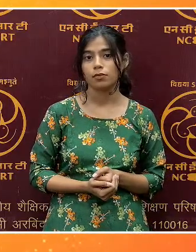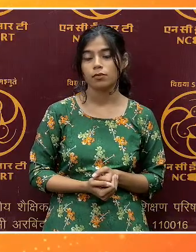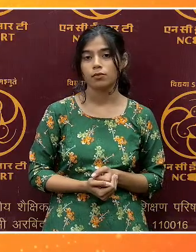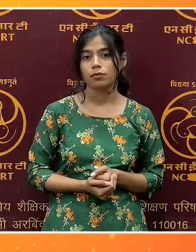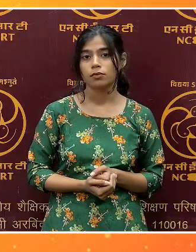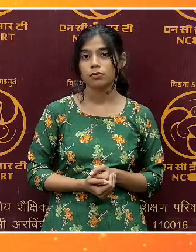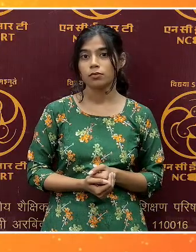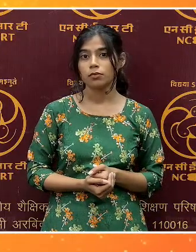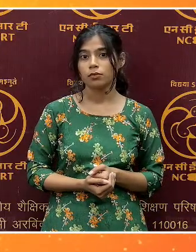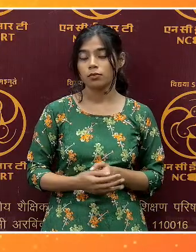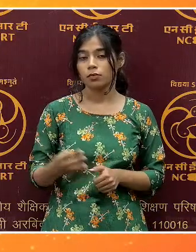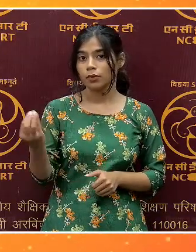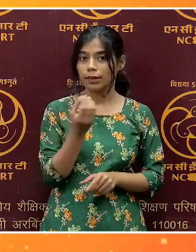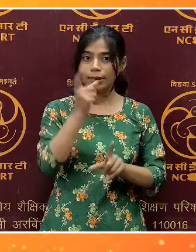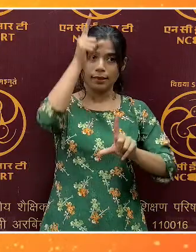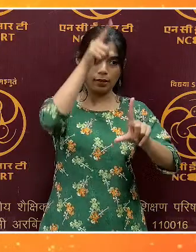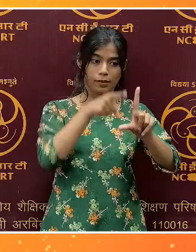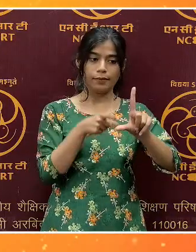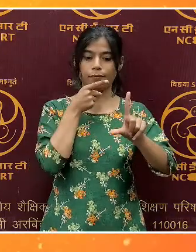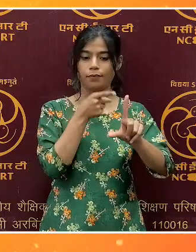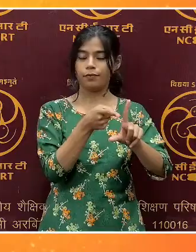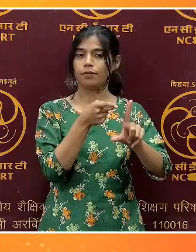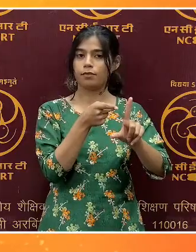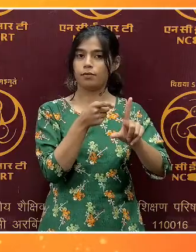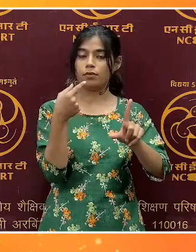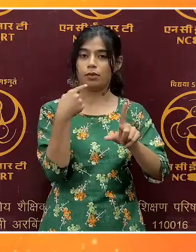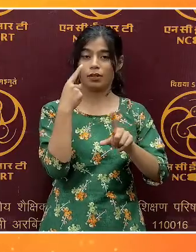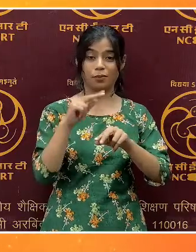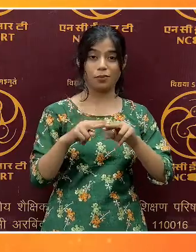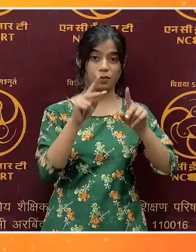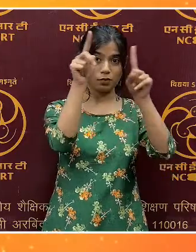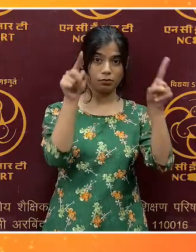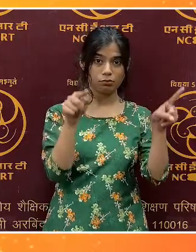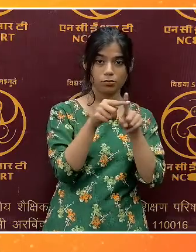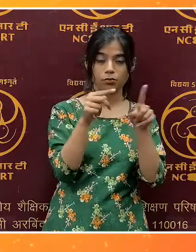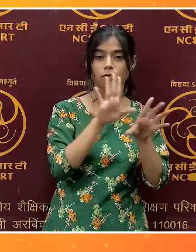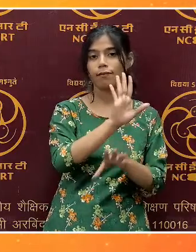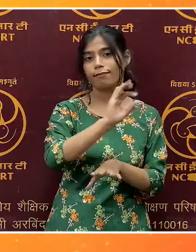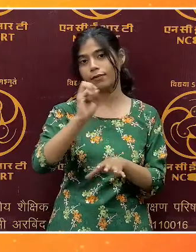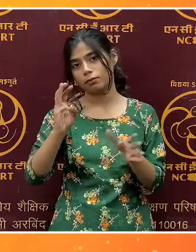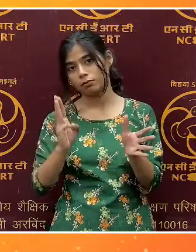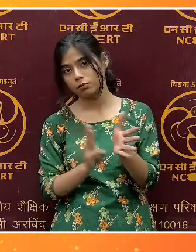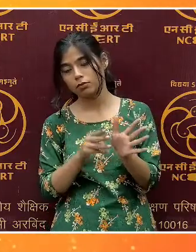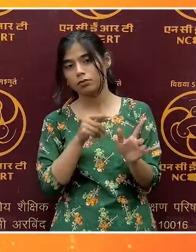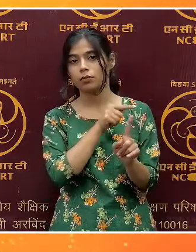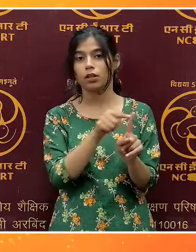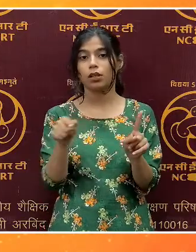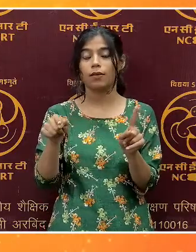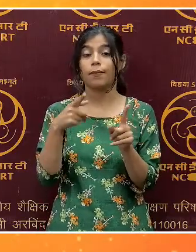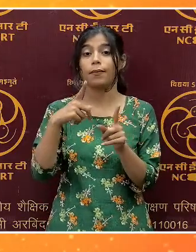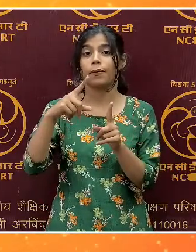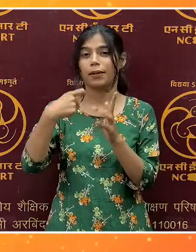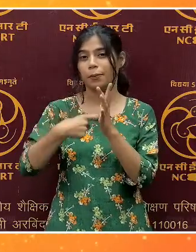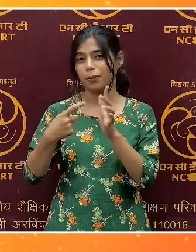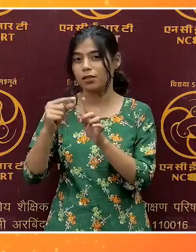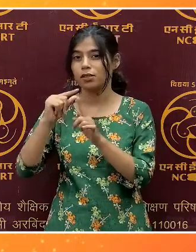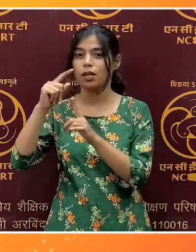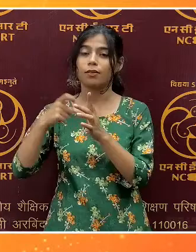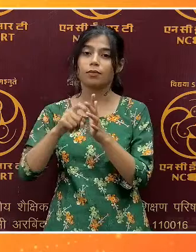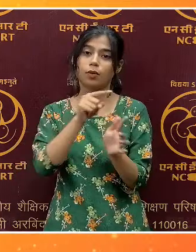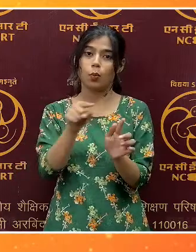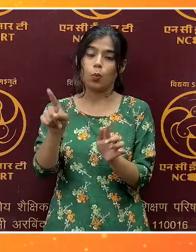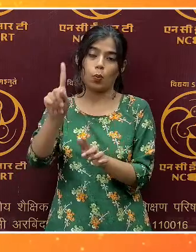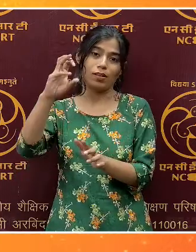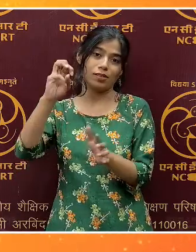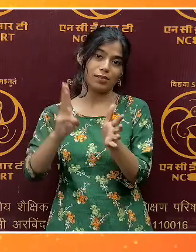So, here the scale in the diagram is 500 Newton represented by 1 centimeter, 2500